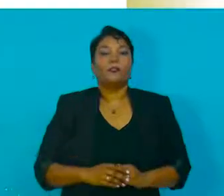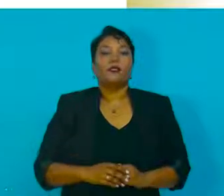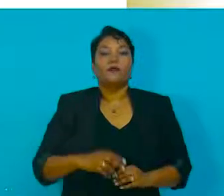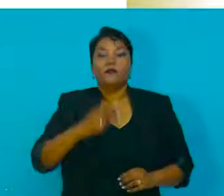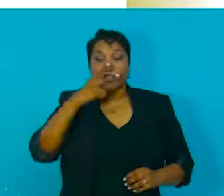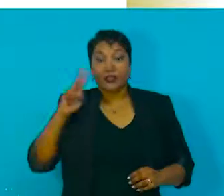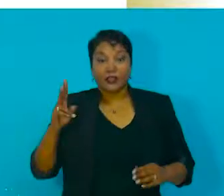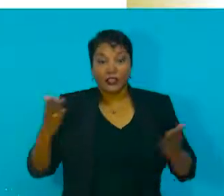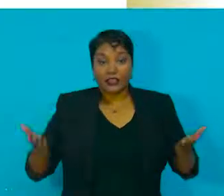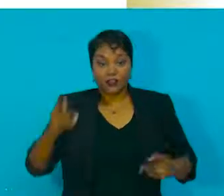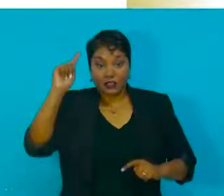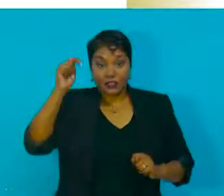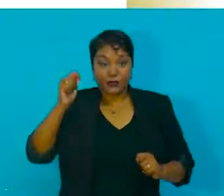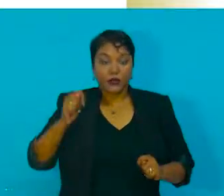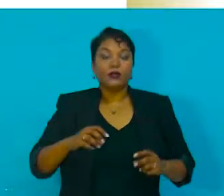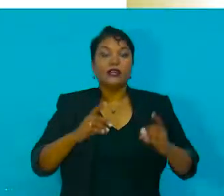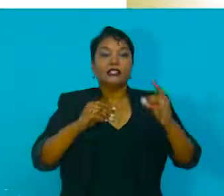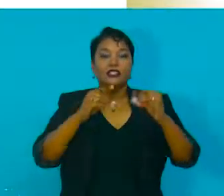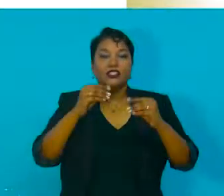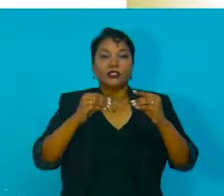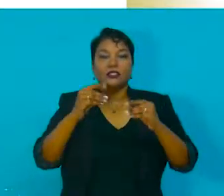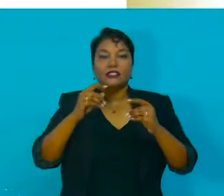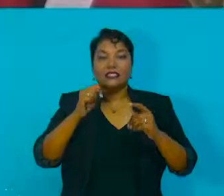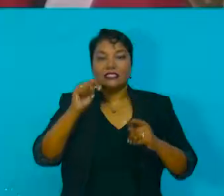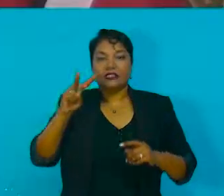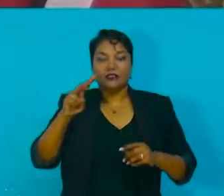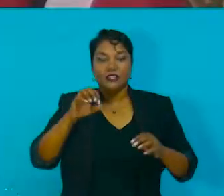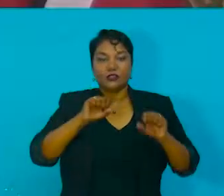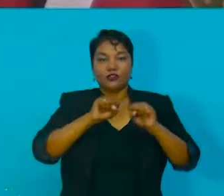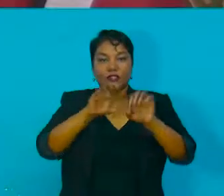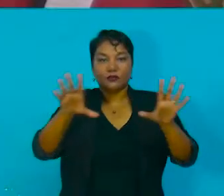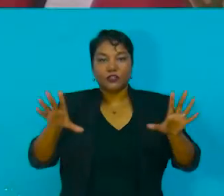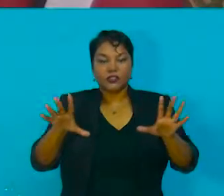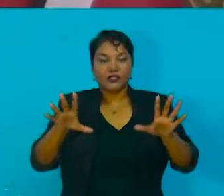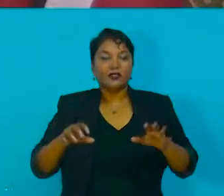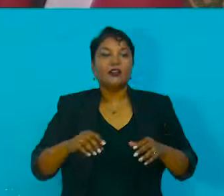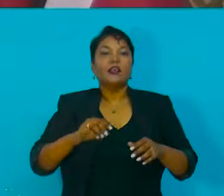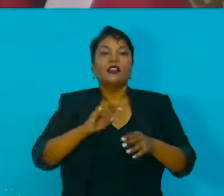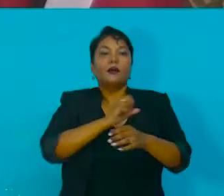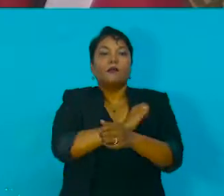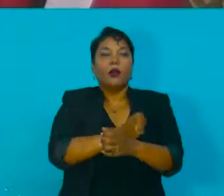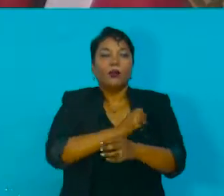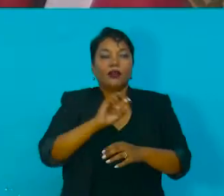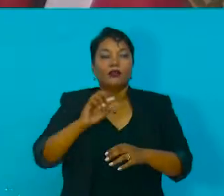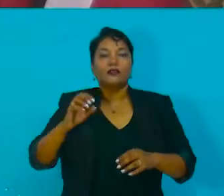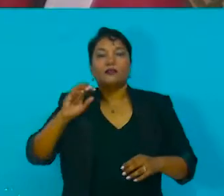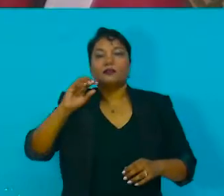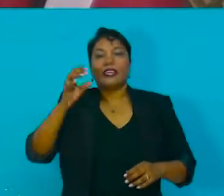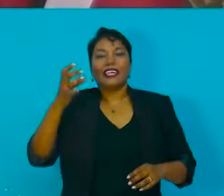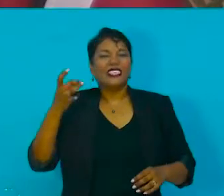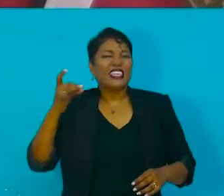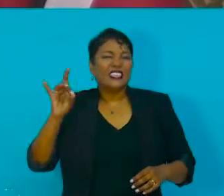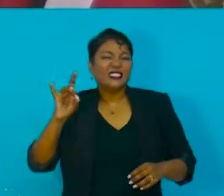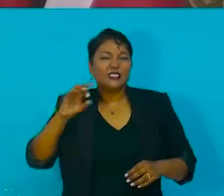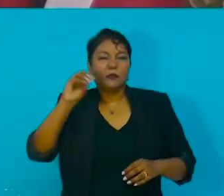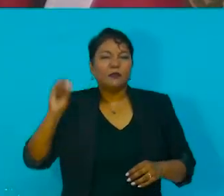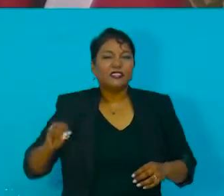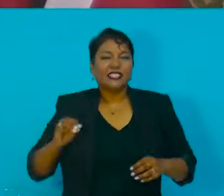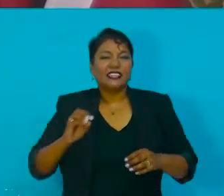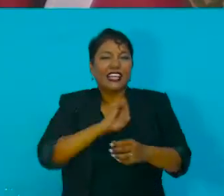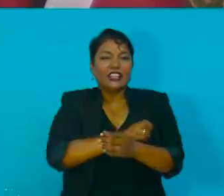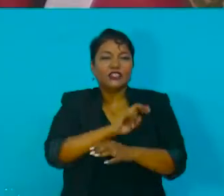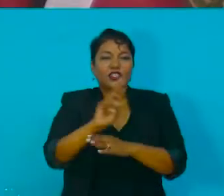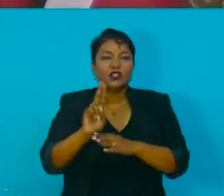not been very efficient, right? Their power efficiency level has been between 15 to 18%. So most of